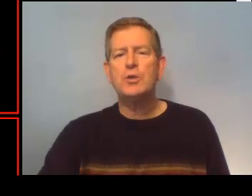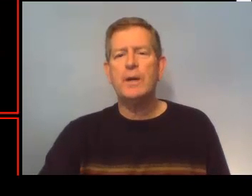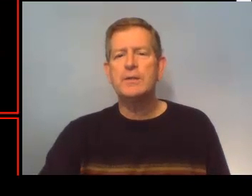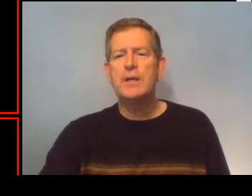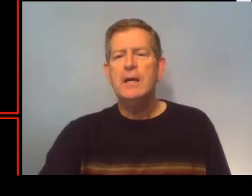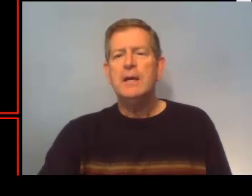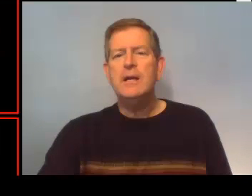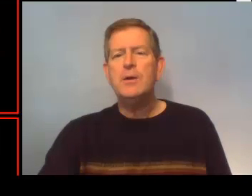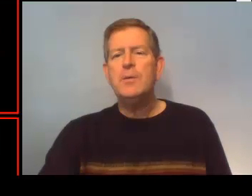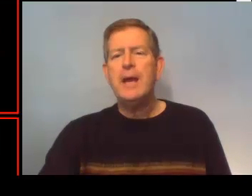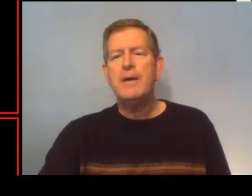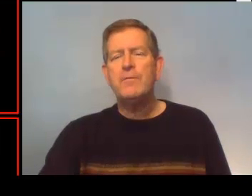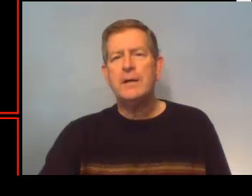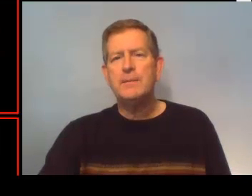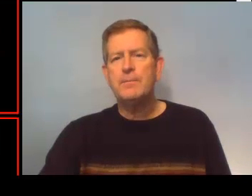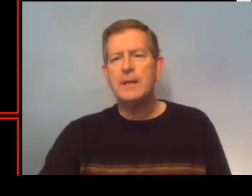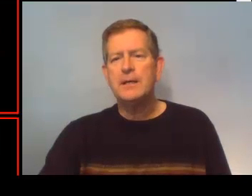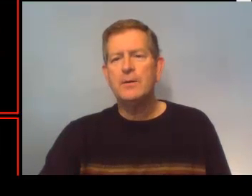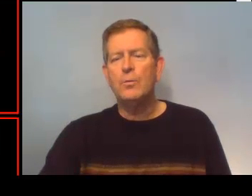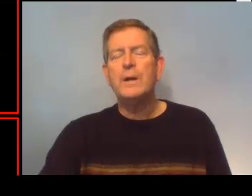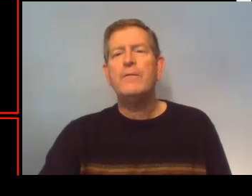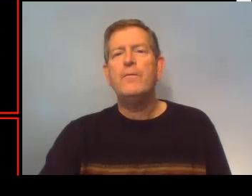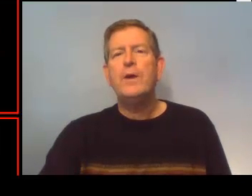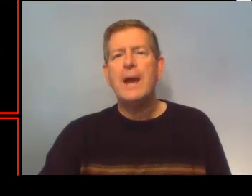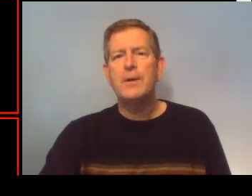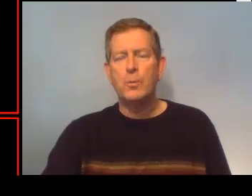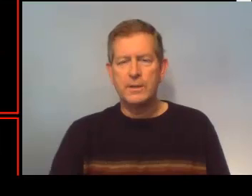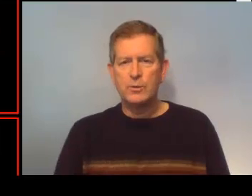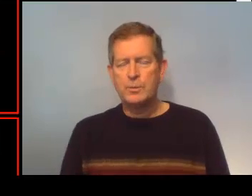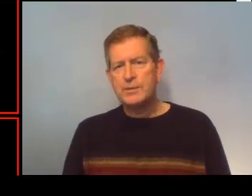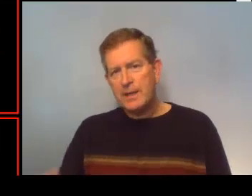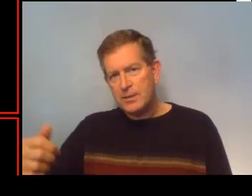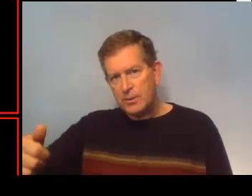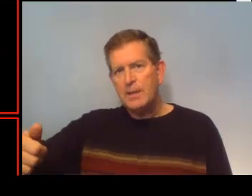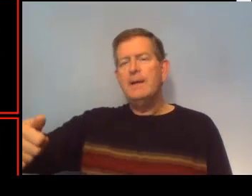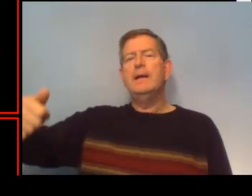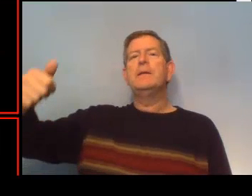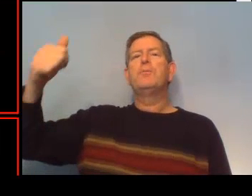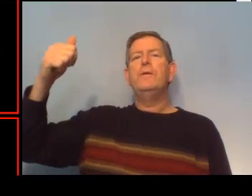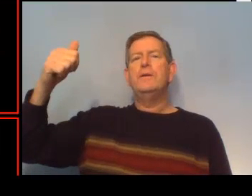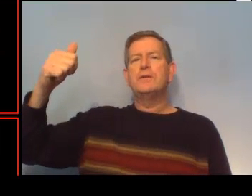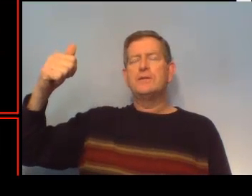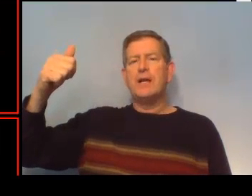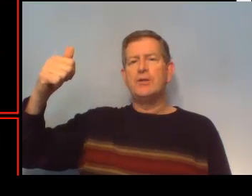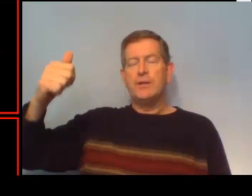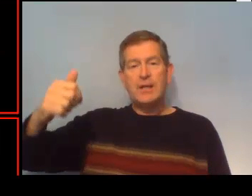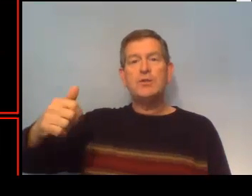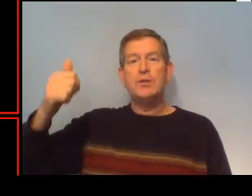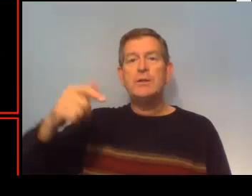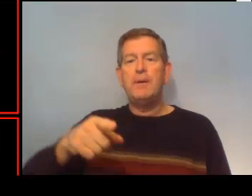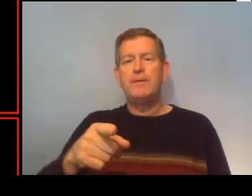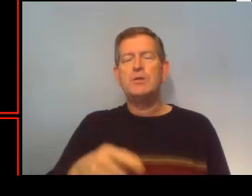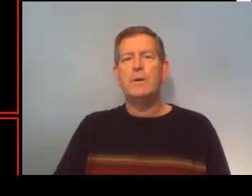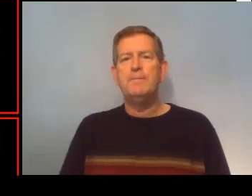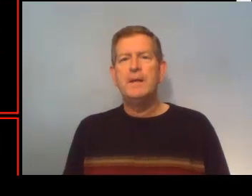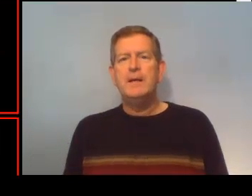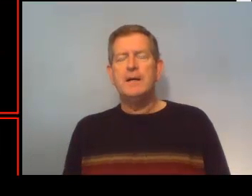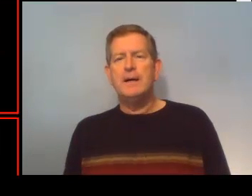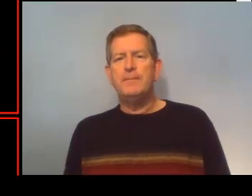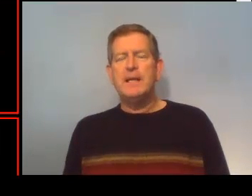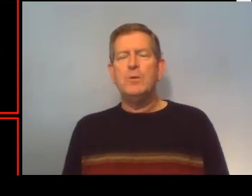must make a choice. Here you have one of the vocabulary words that was presented to you in the previous section, the section just above this